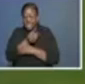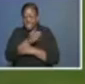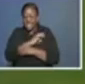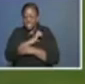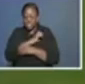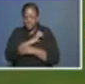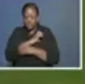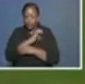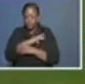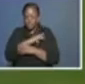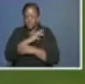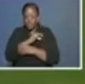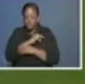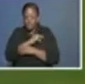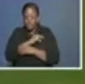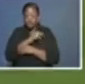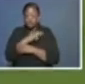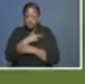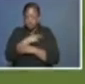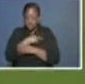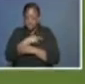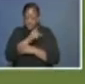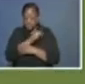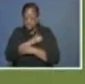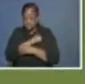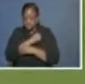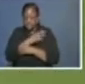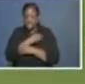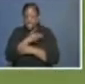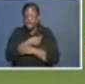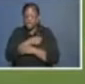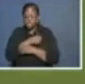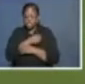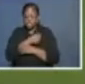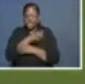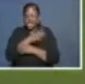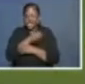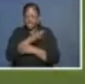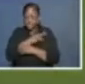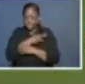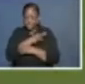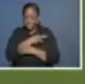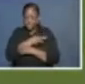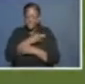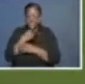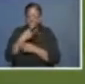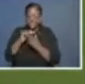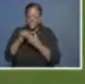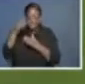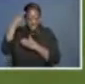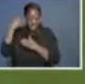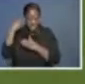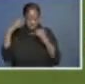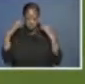Edgecombe, William Gardner, Robert Holcomb, Atari Moss, Dylan Archer, and Darren Ferguson. Nesley Jean is the head coach, and he's